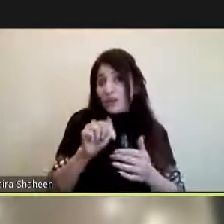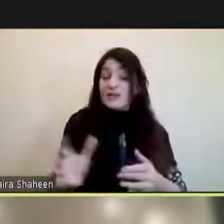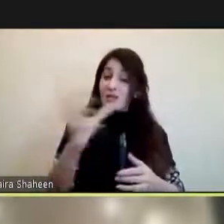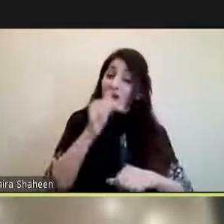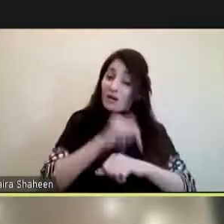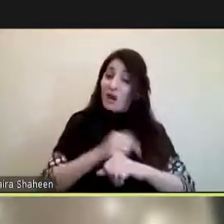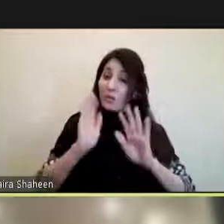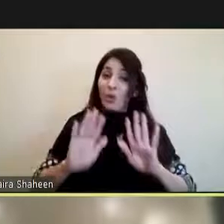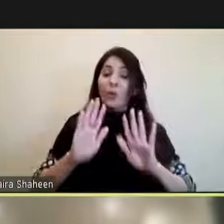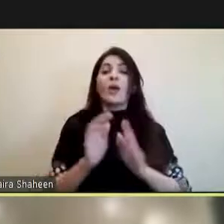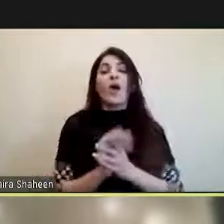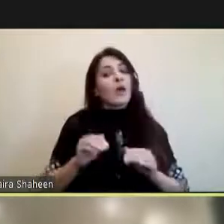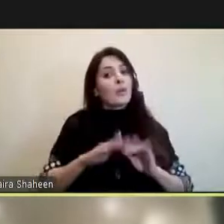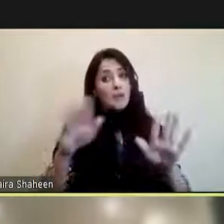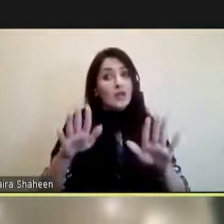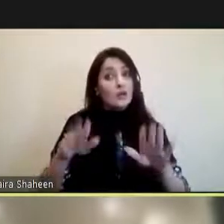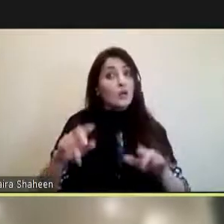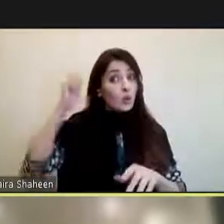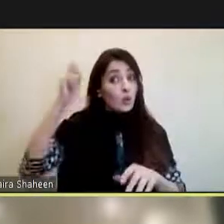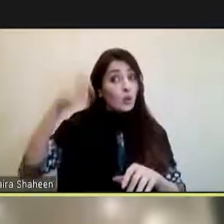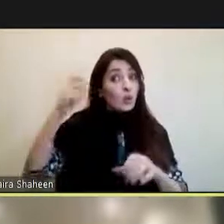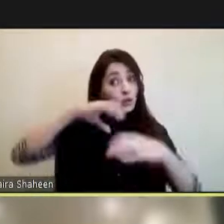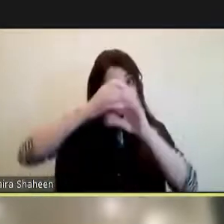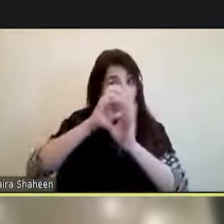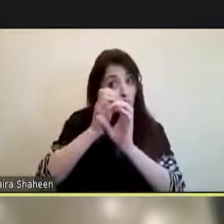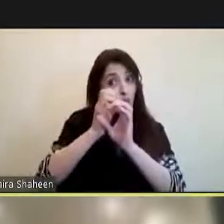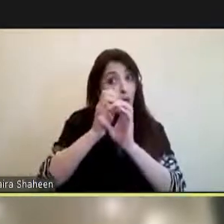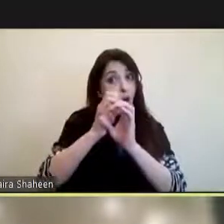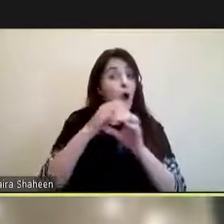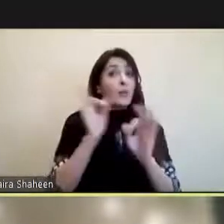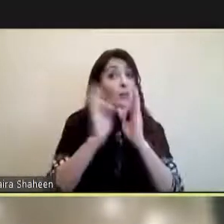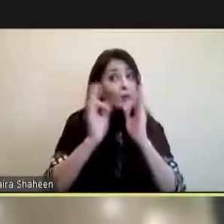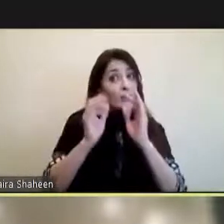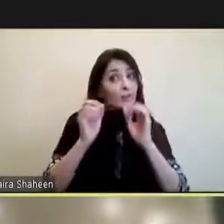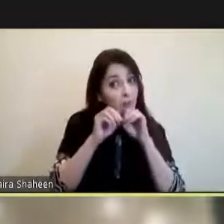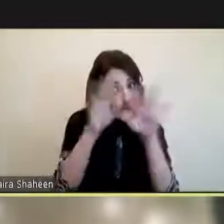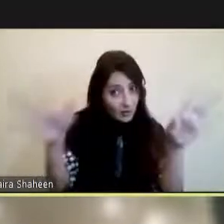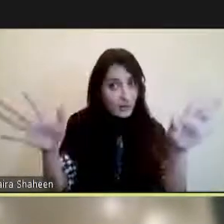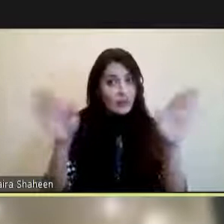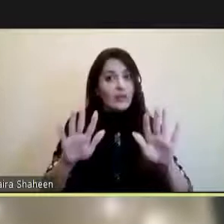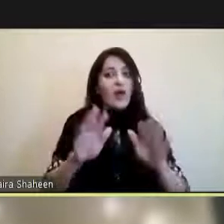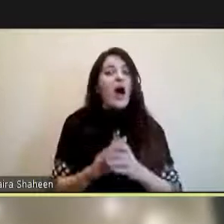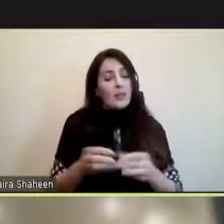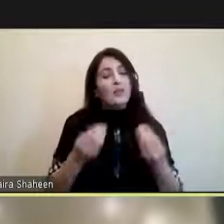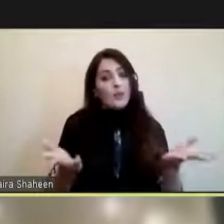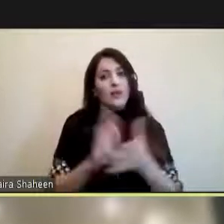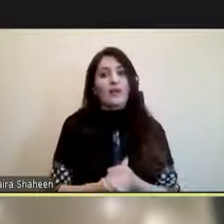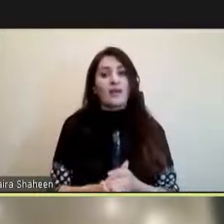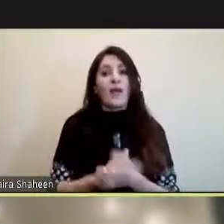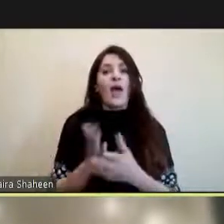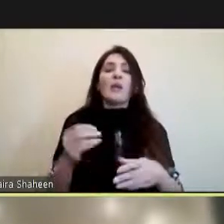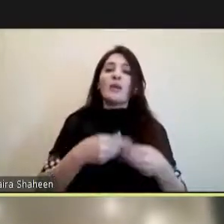will be recorded and the link shared on our social media pages. With that, let's get things started. I'd like to introduce